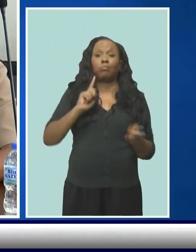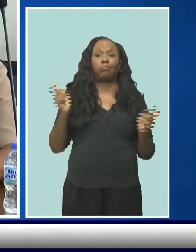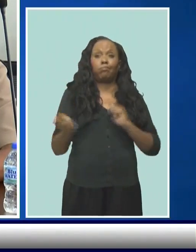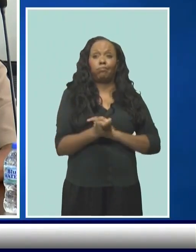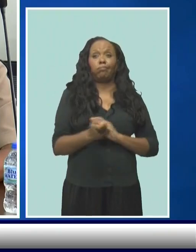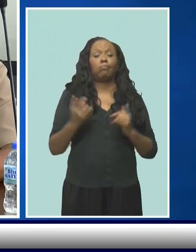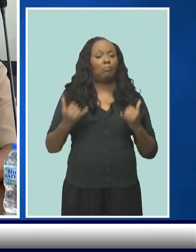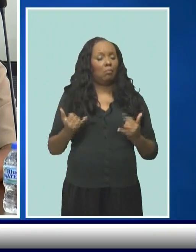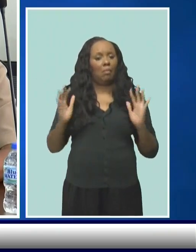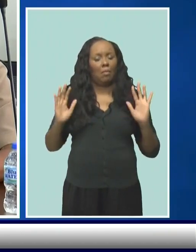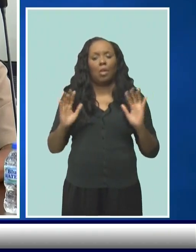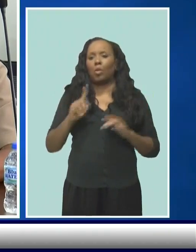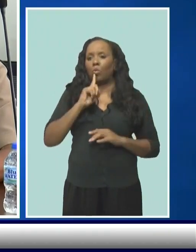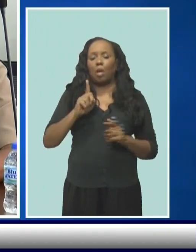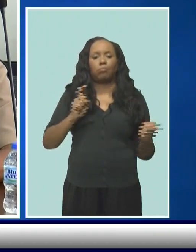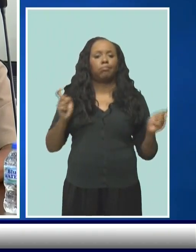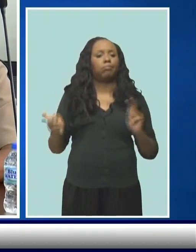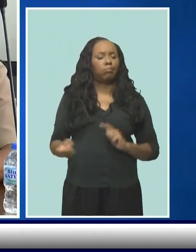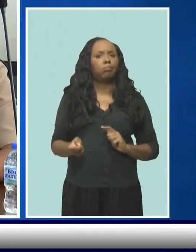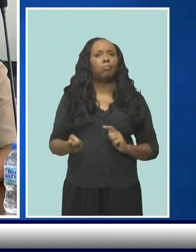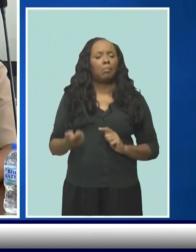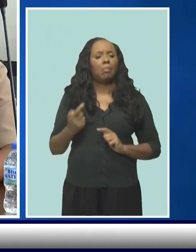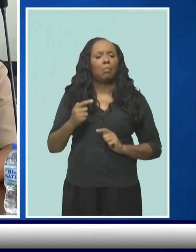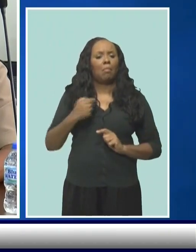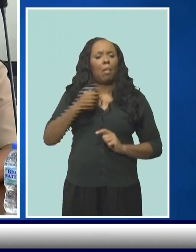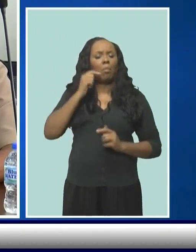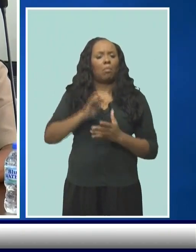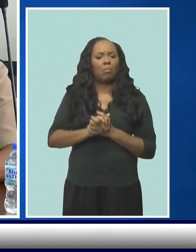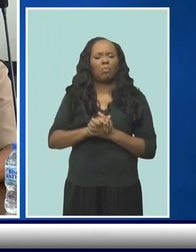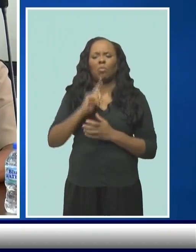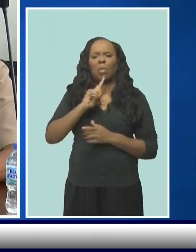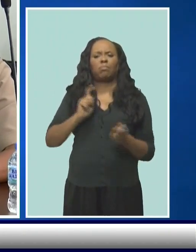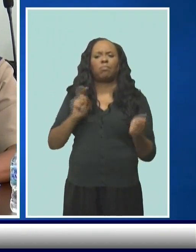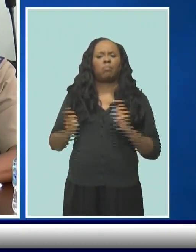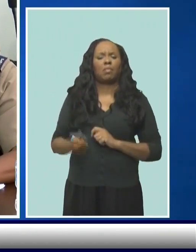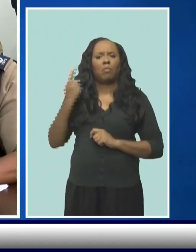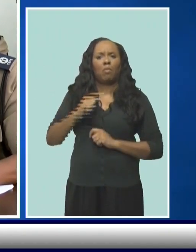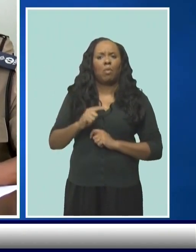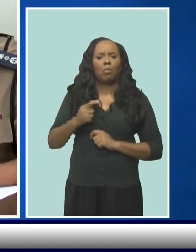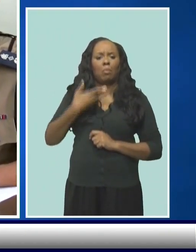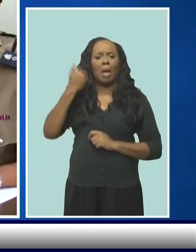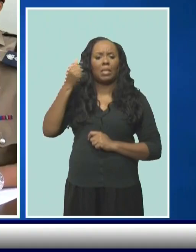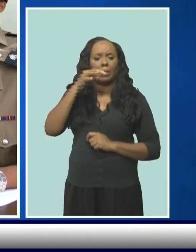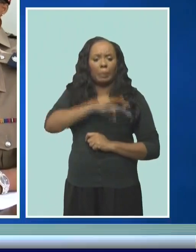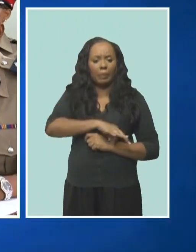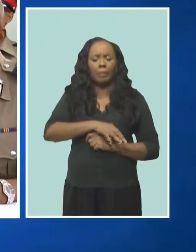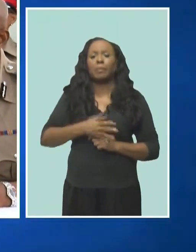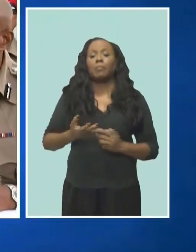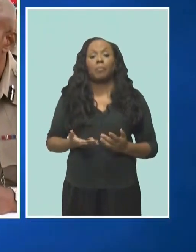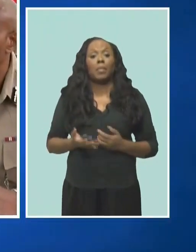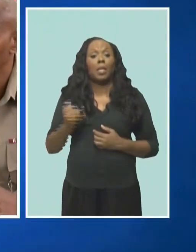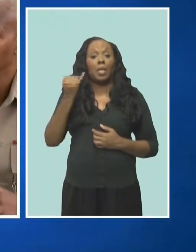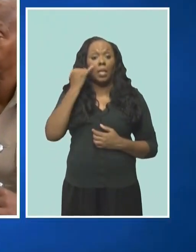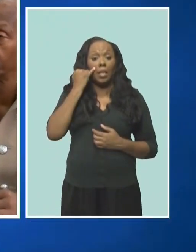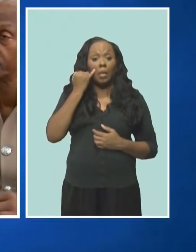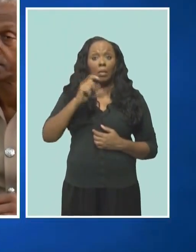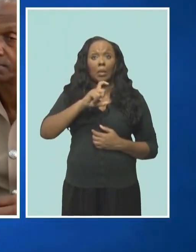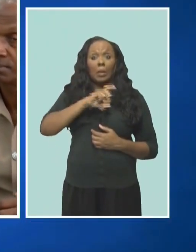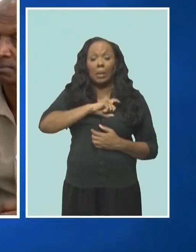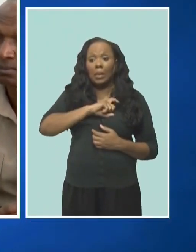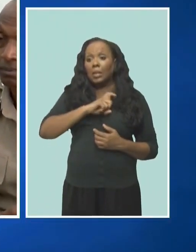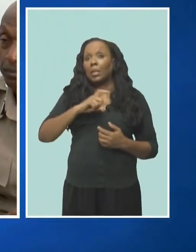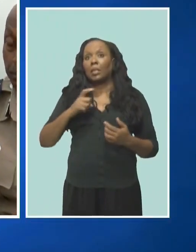to, but it is a transformation that I think is in the best interest of the society. If we have police officers